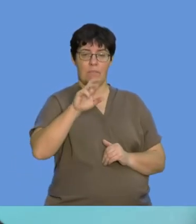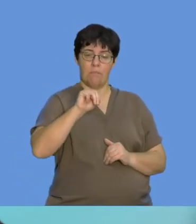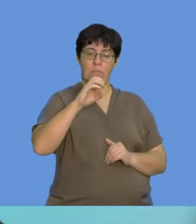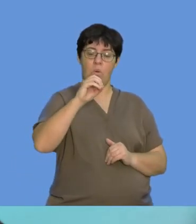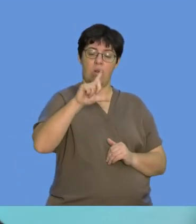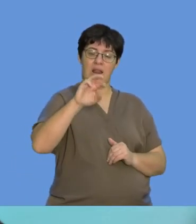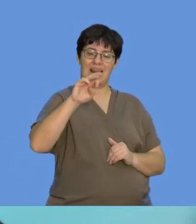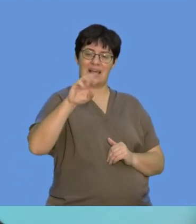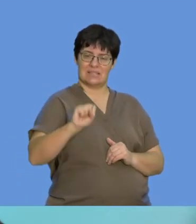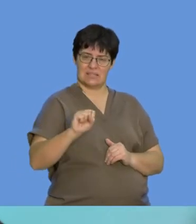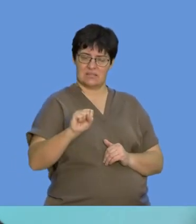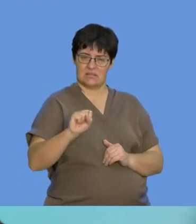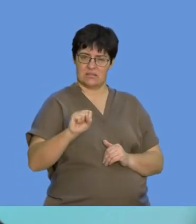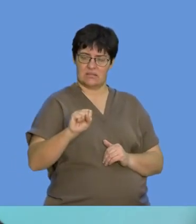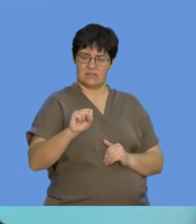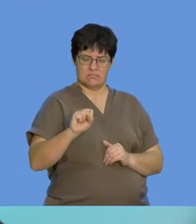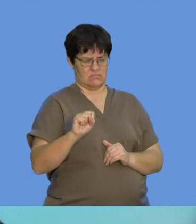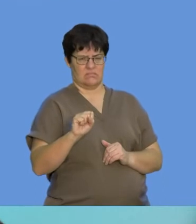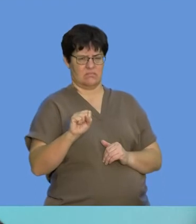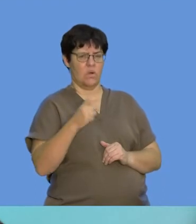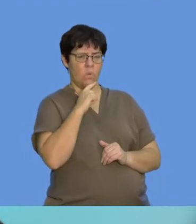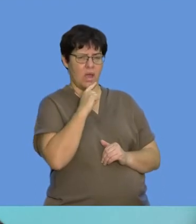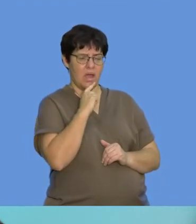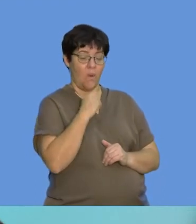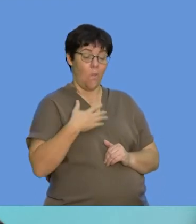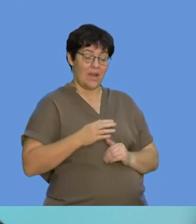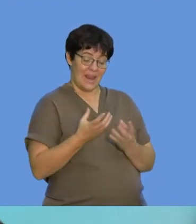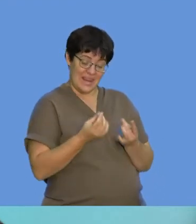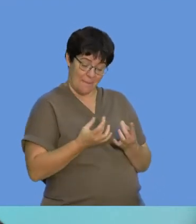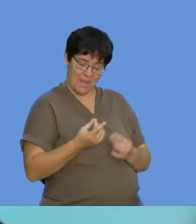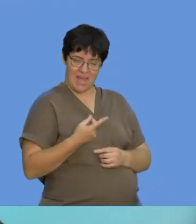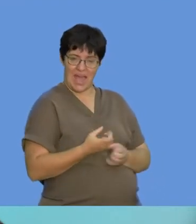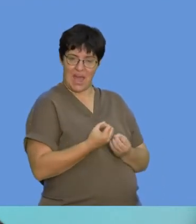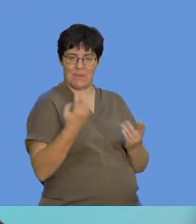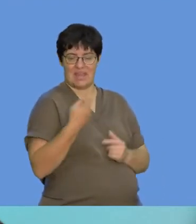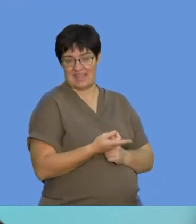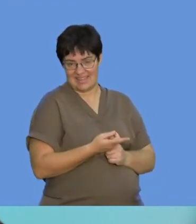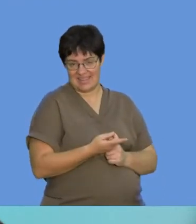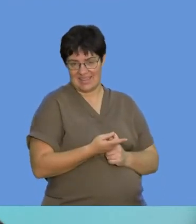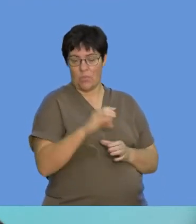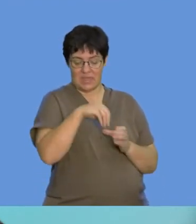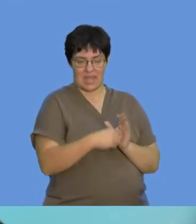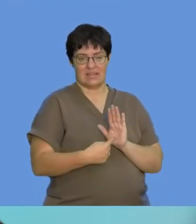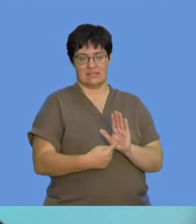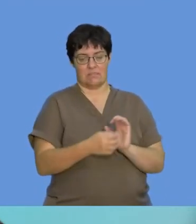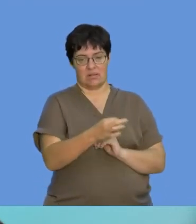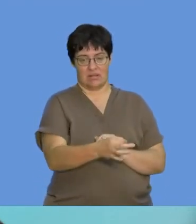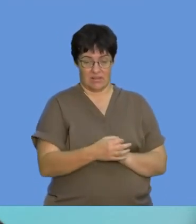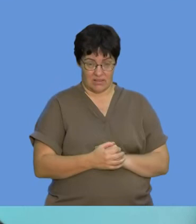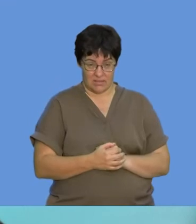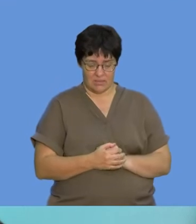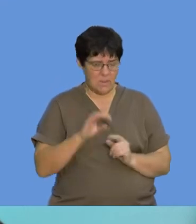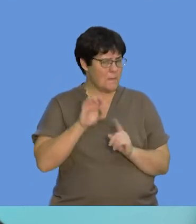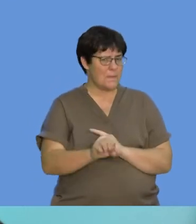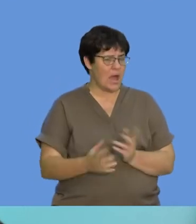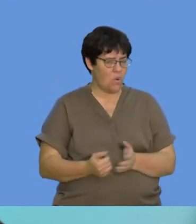saying moles because it's a number, okay? We're asking ourselves how many moles of a substance are present in a